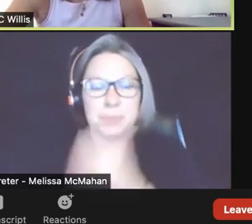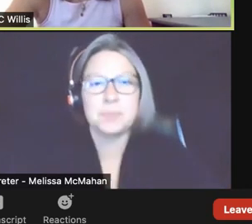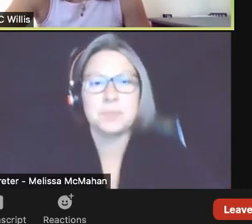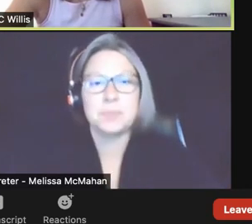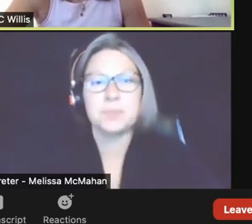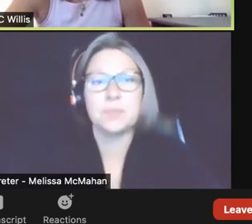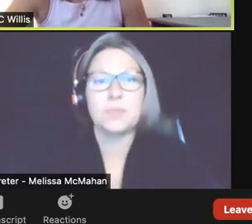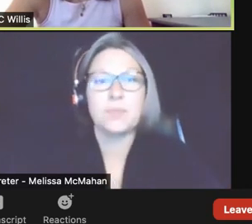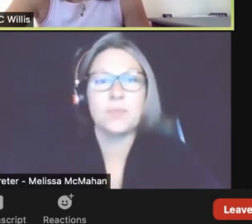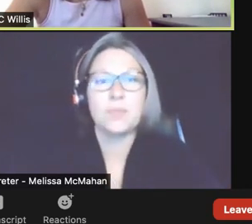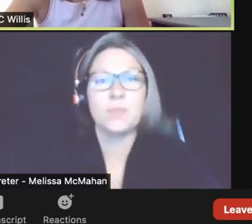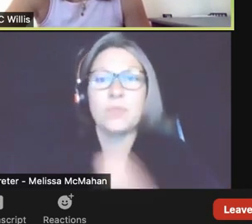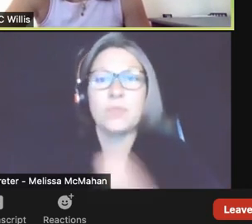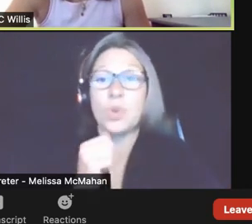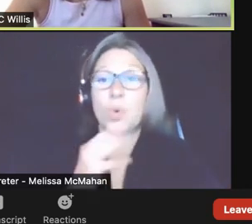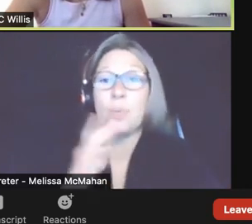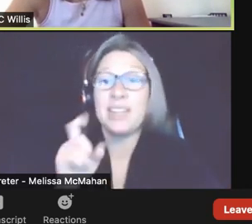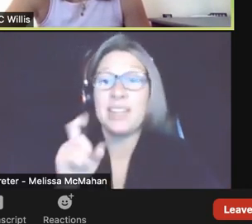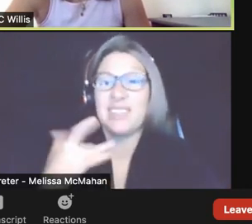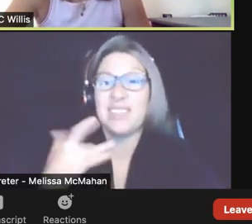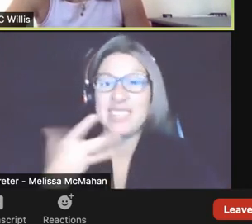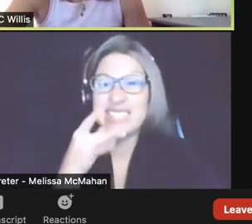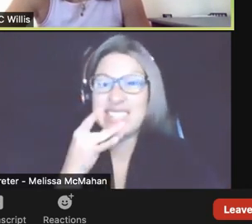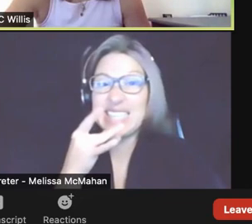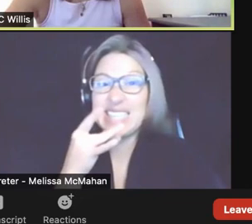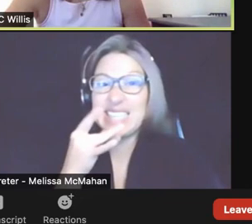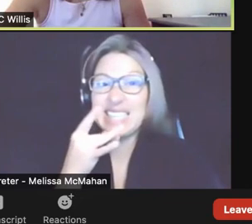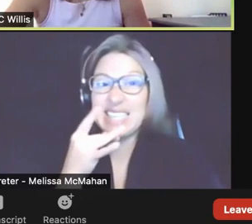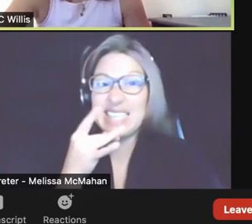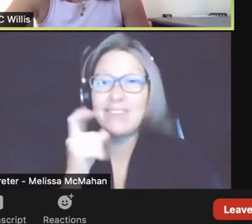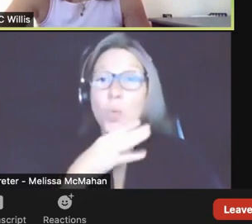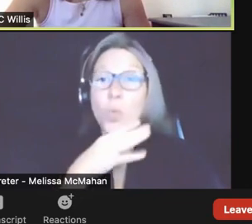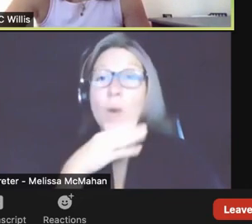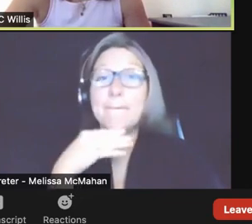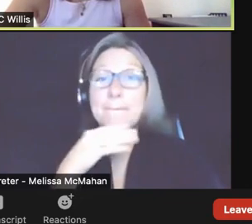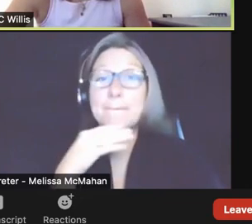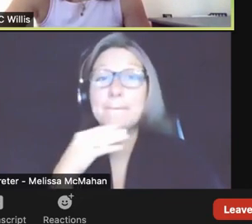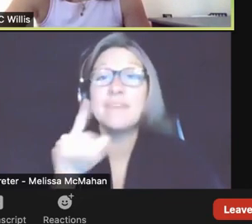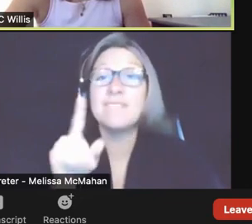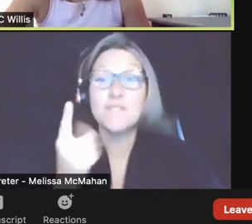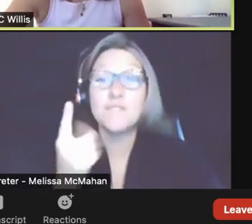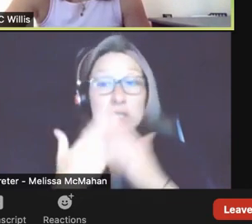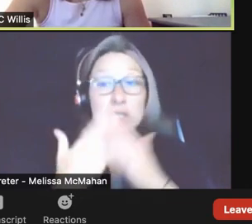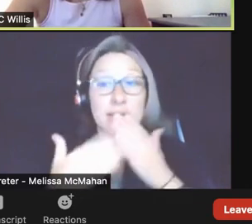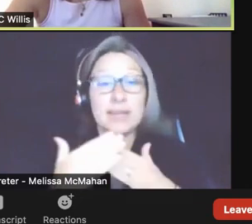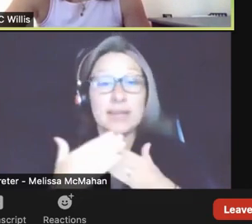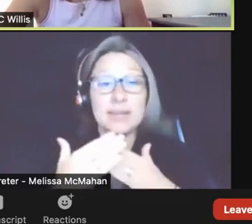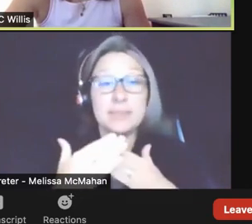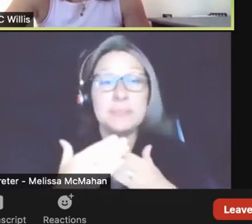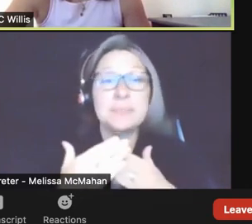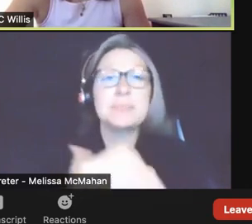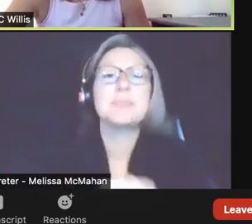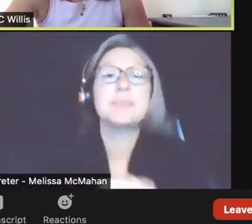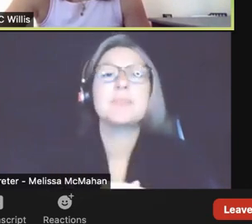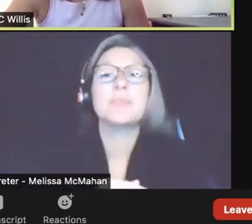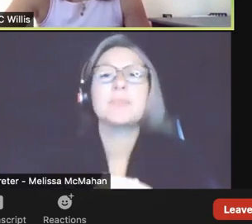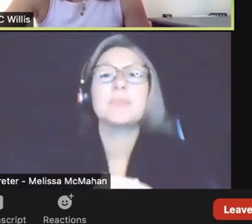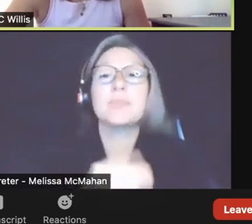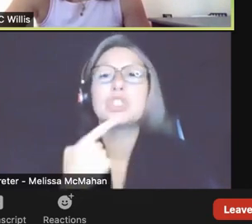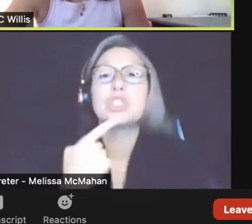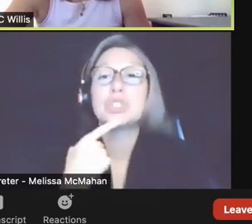Is it feeling sticky? I'll wipe your chin. First your hand. Yeah. And then your chin.